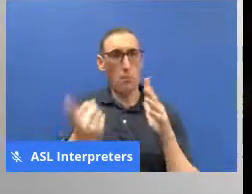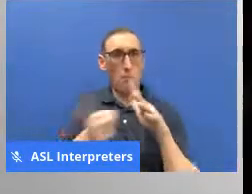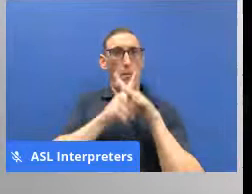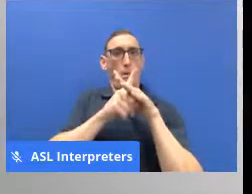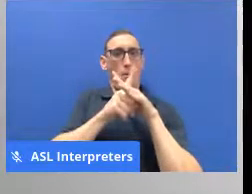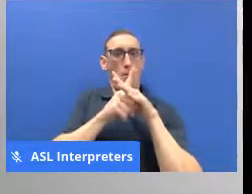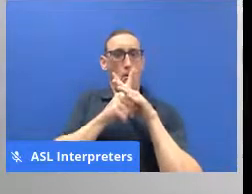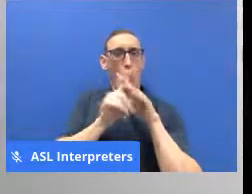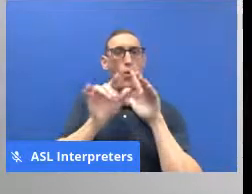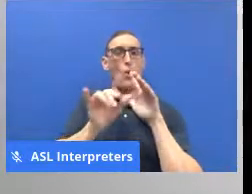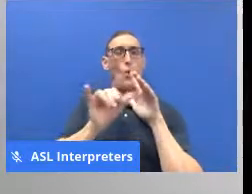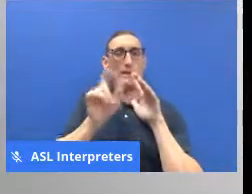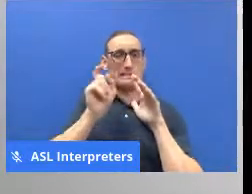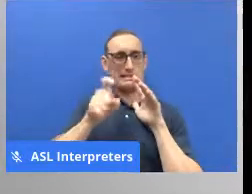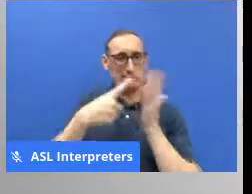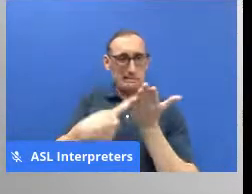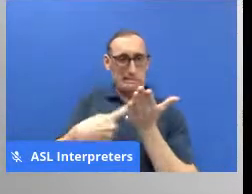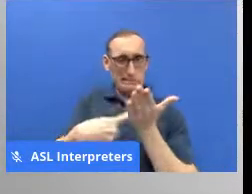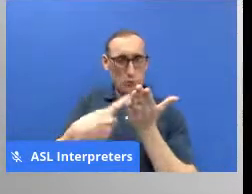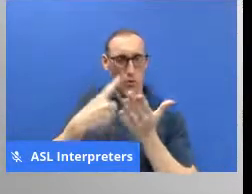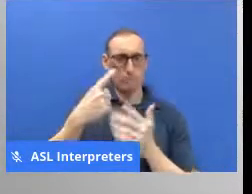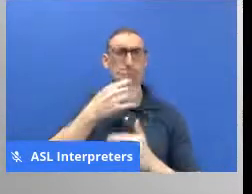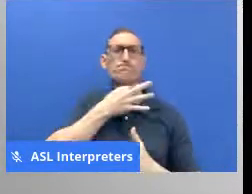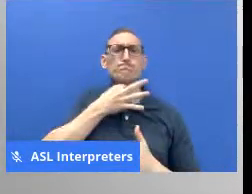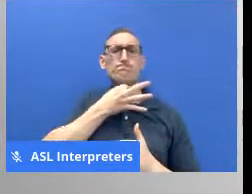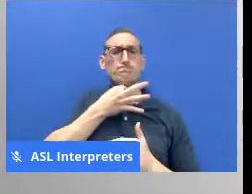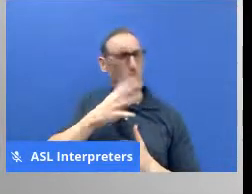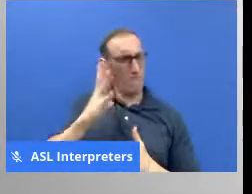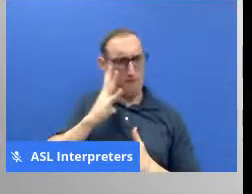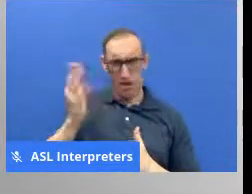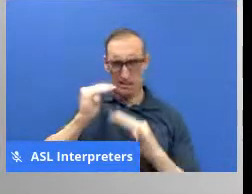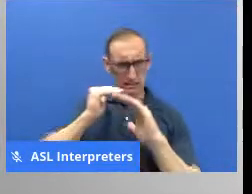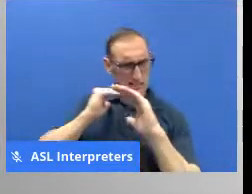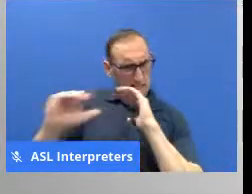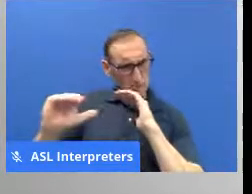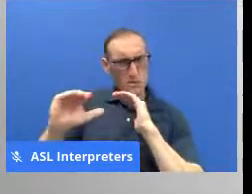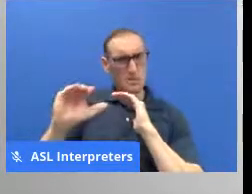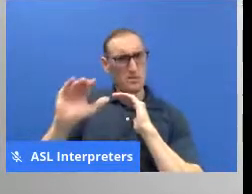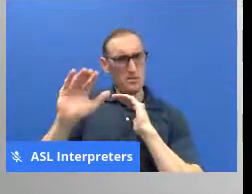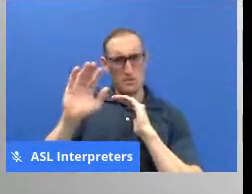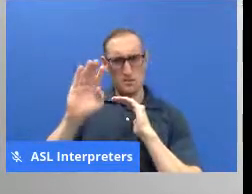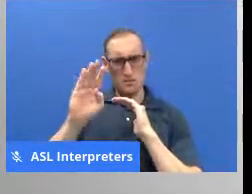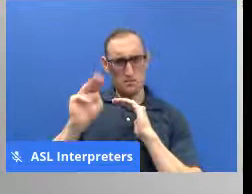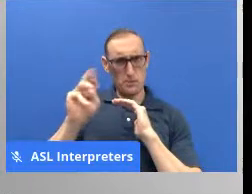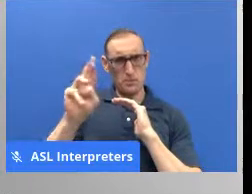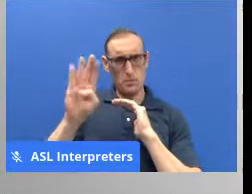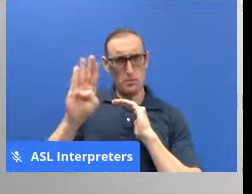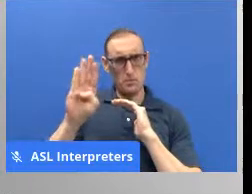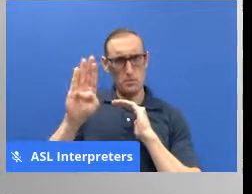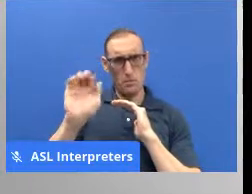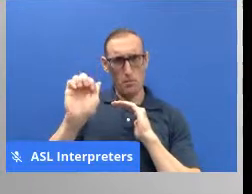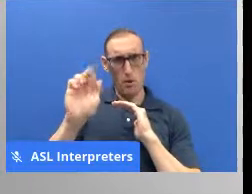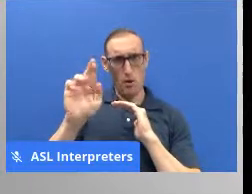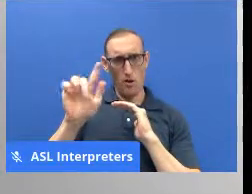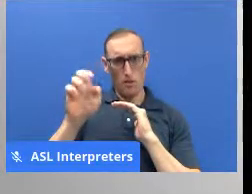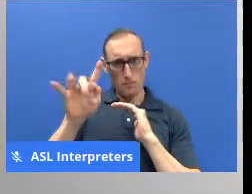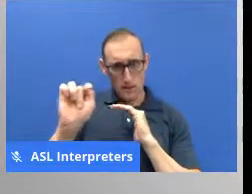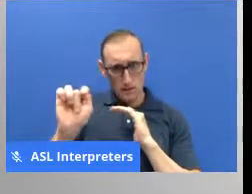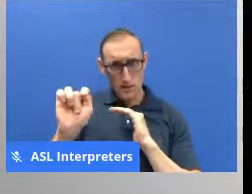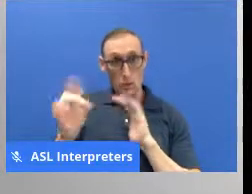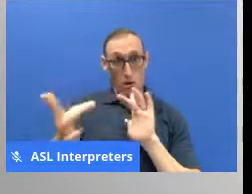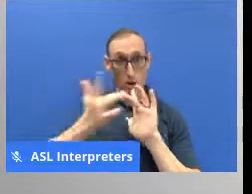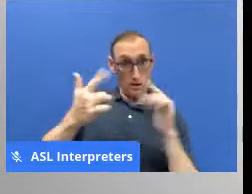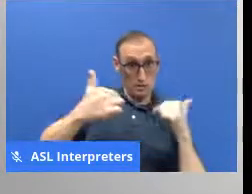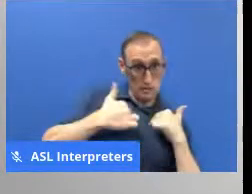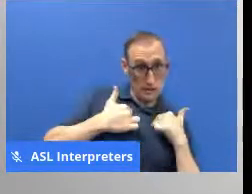email him with a strategic plan. Again, as I said, you will have that first thing tomorrow morning. You can reach out to me, Mr. Harris, and